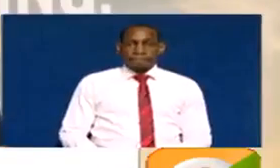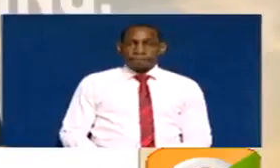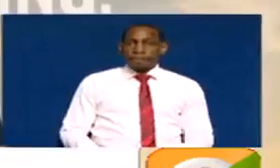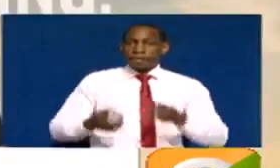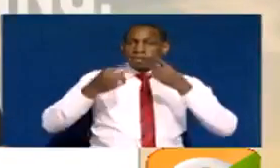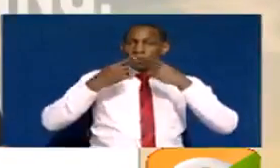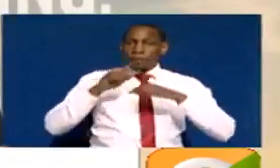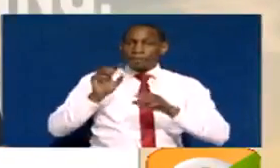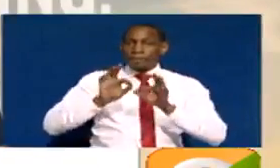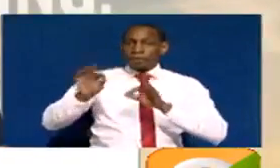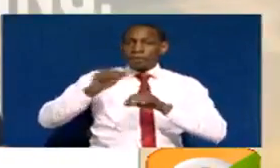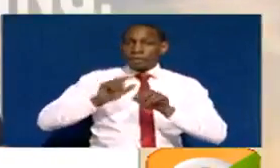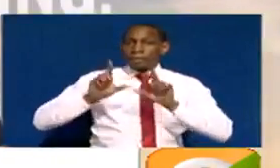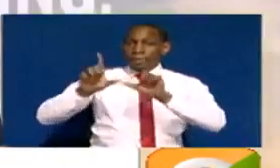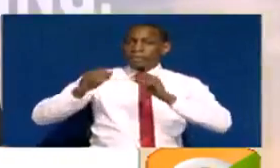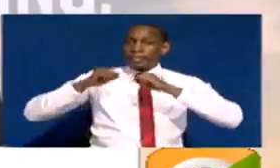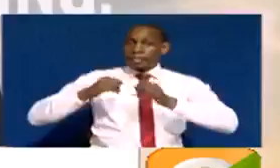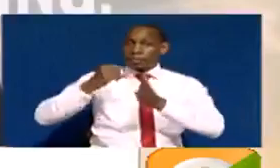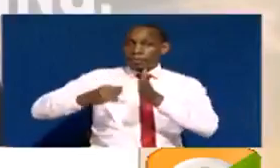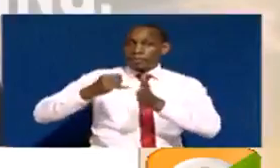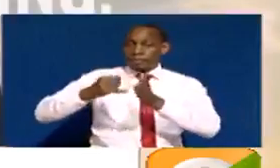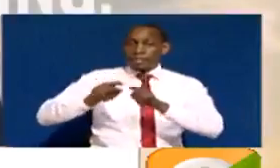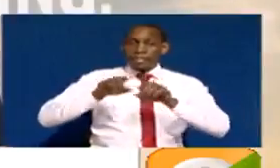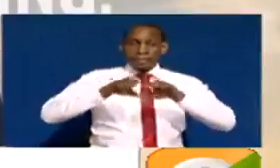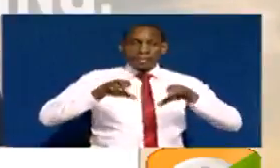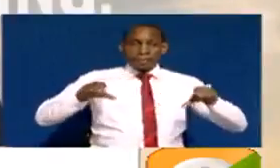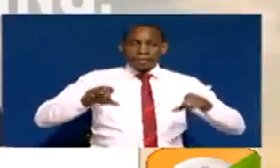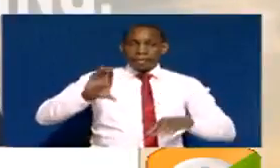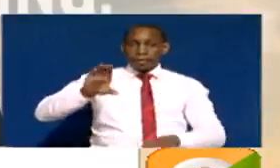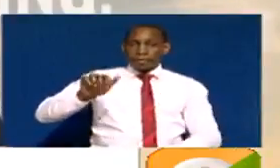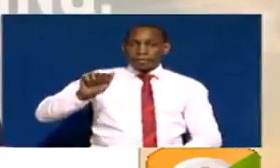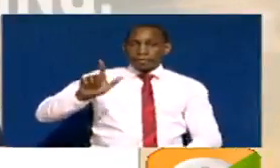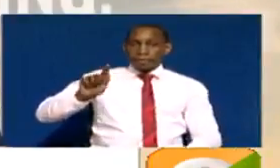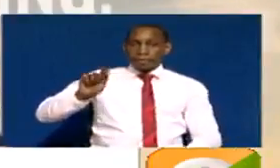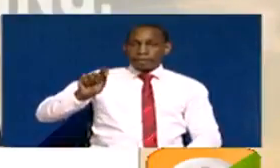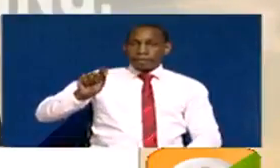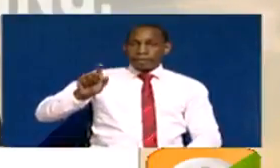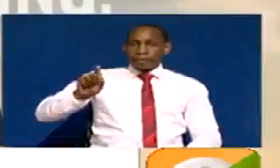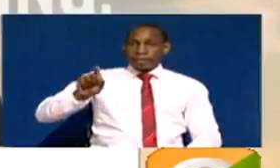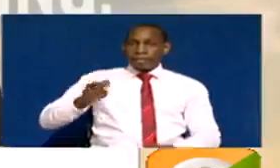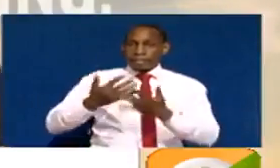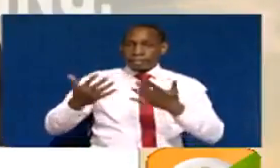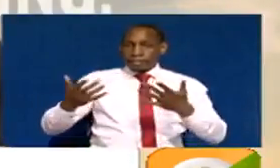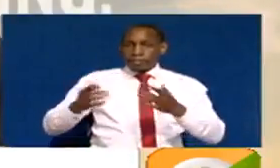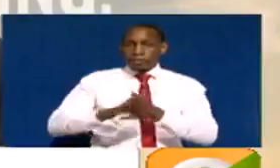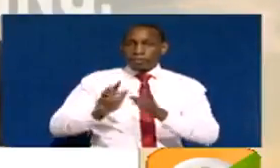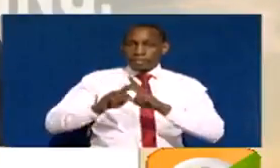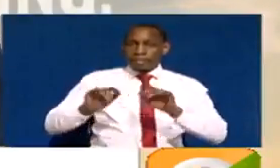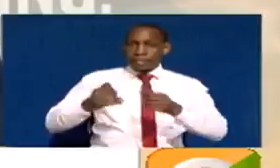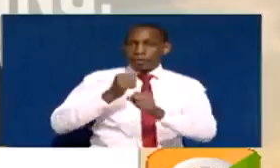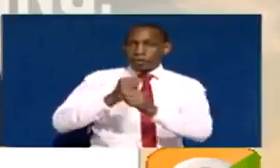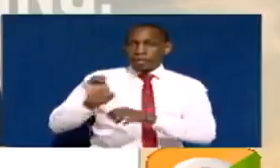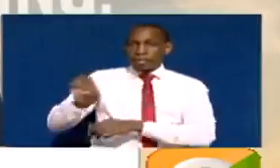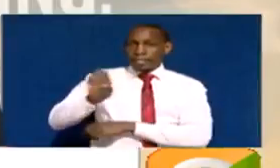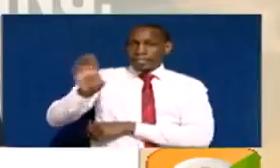We have announced a long-term licensing agreement to manufacture and market Caltex-branded lubricants. We are starting a new journey in